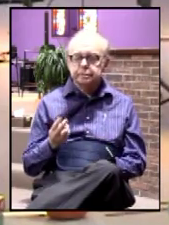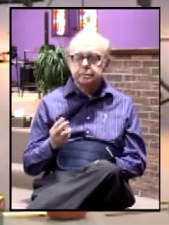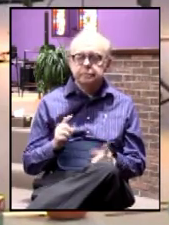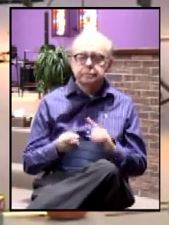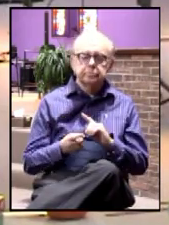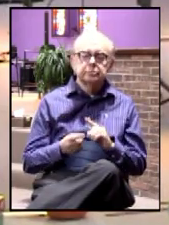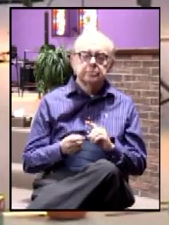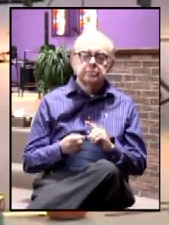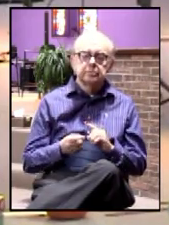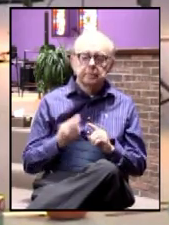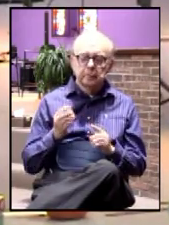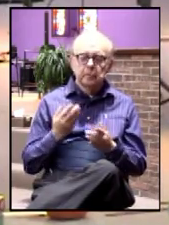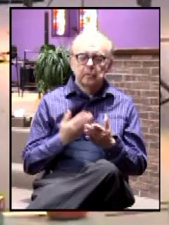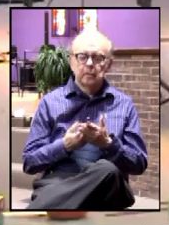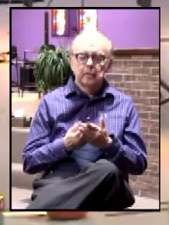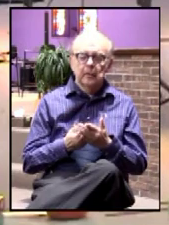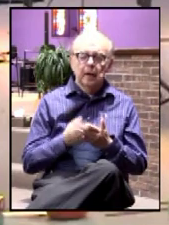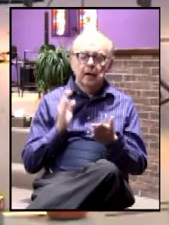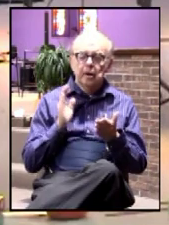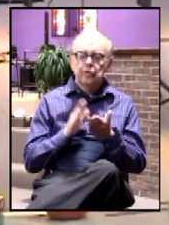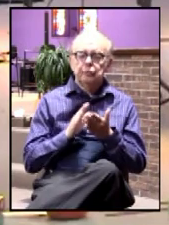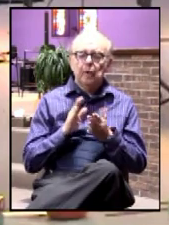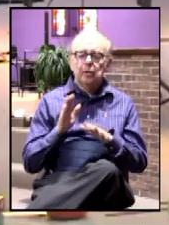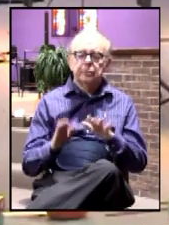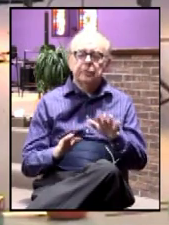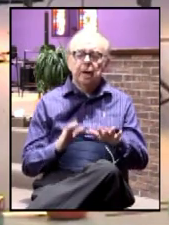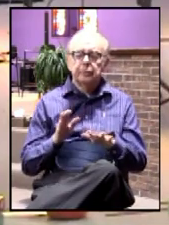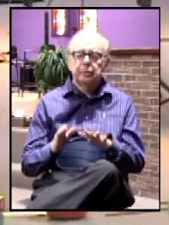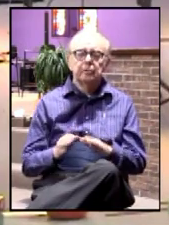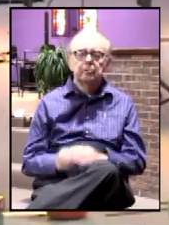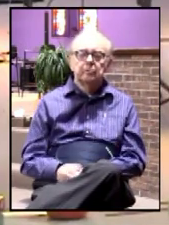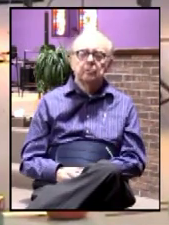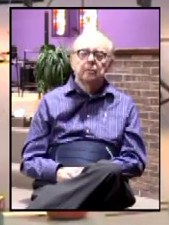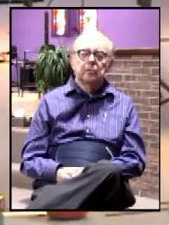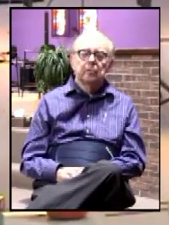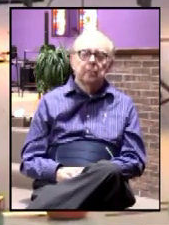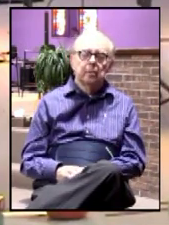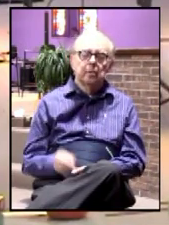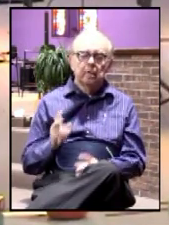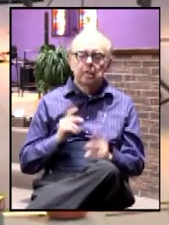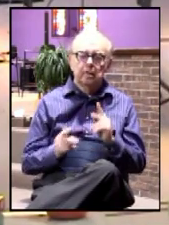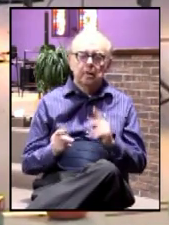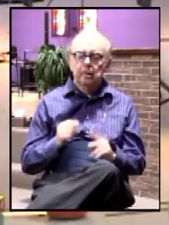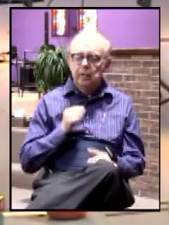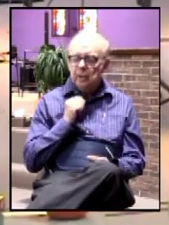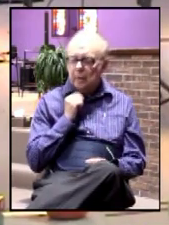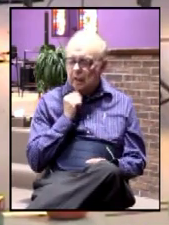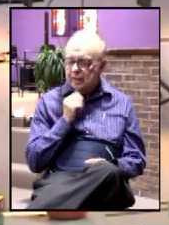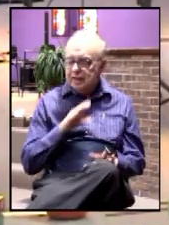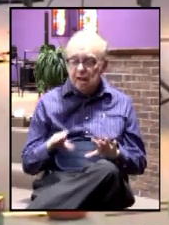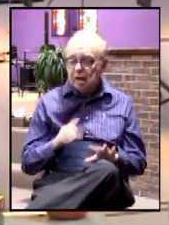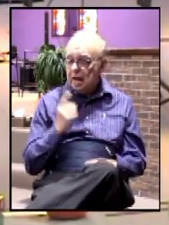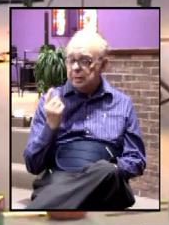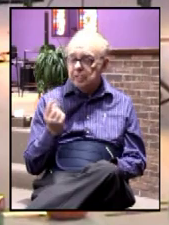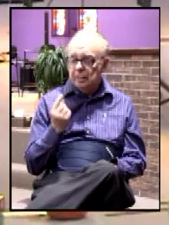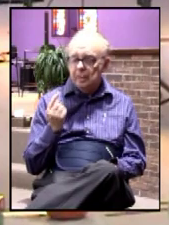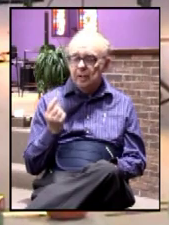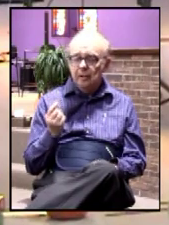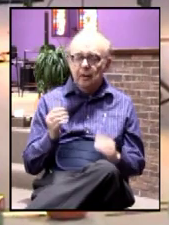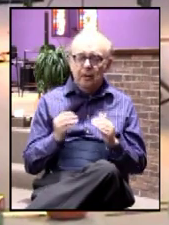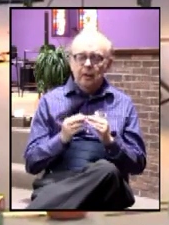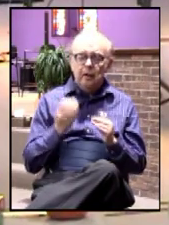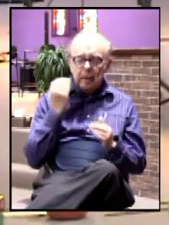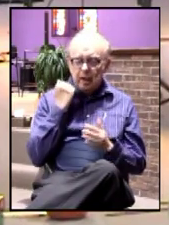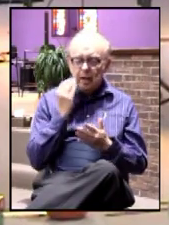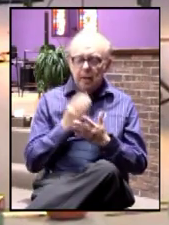where the changes was for good, we see small steps. And people who didn't act alone.